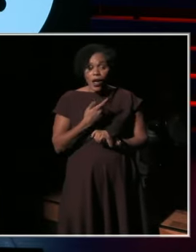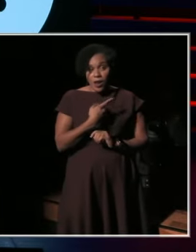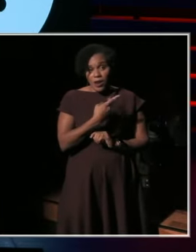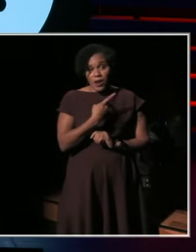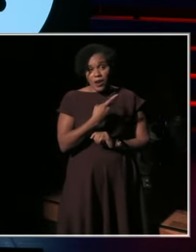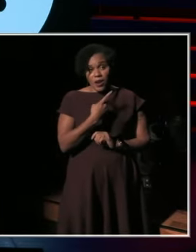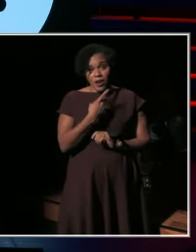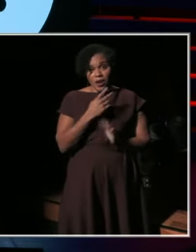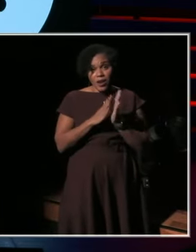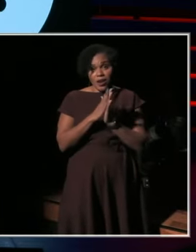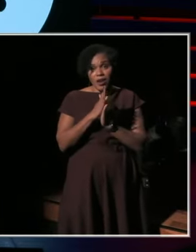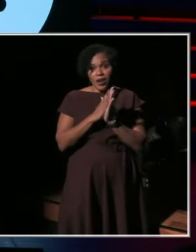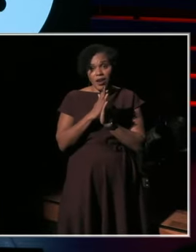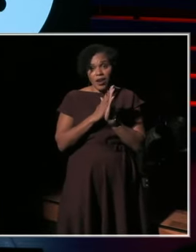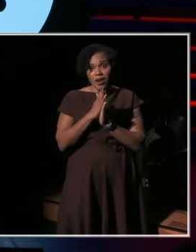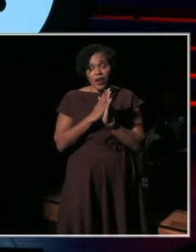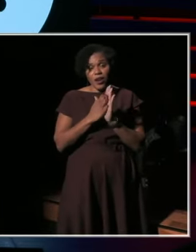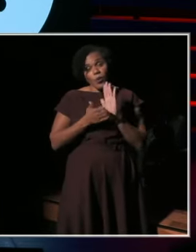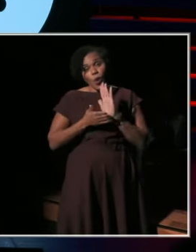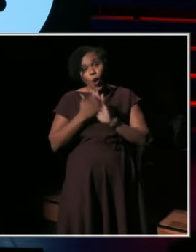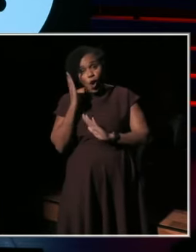of